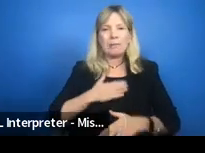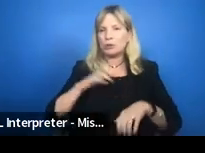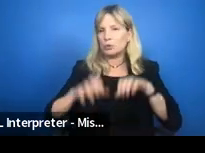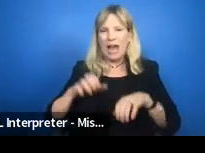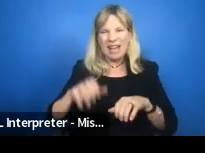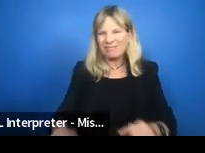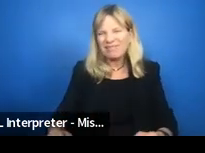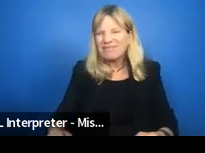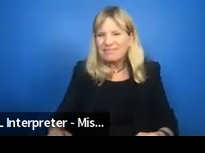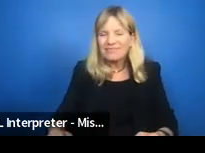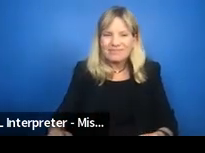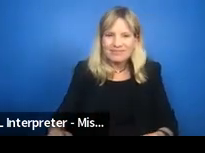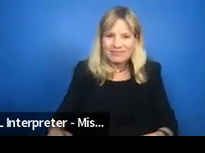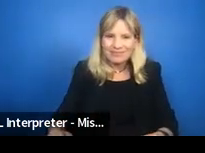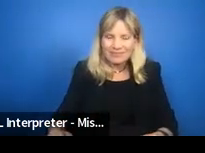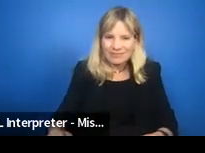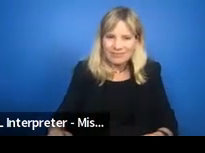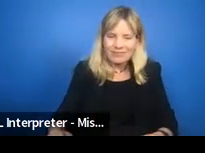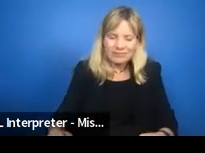well.